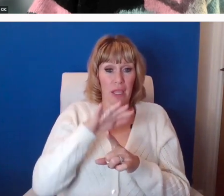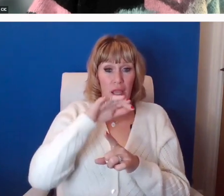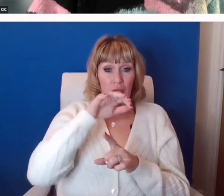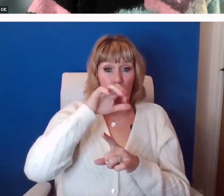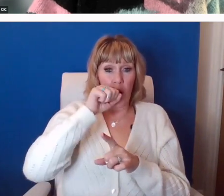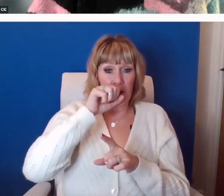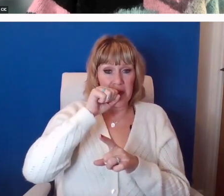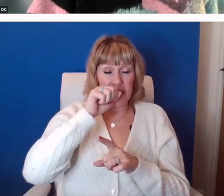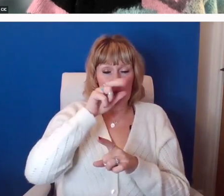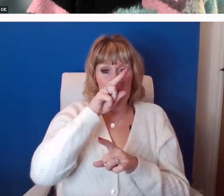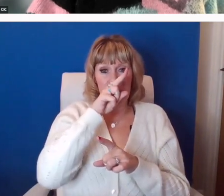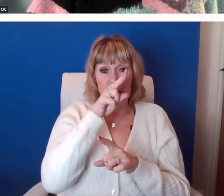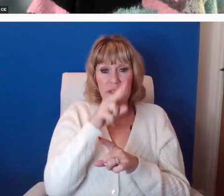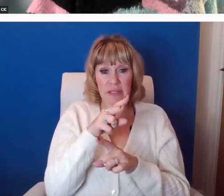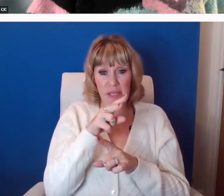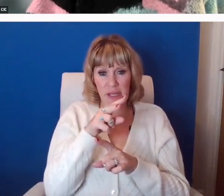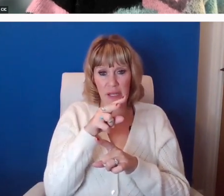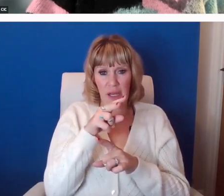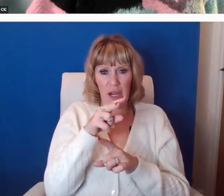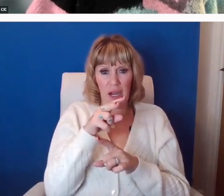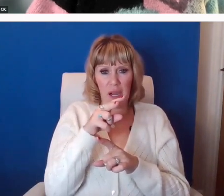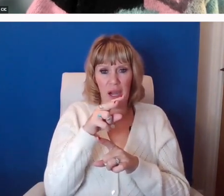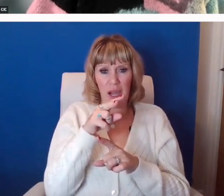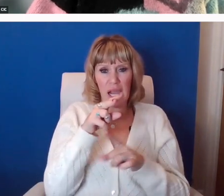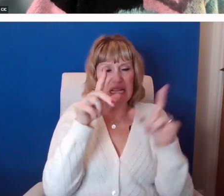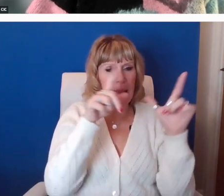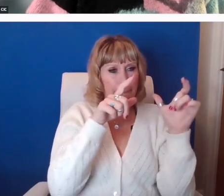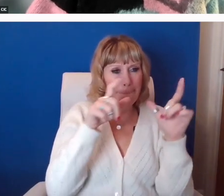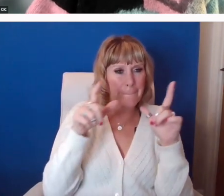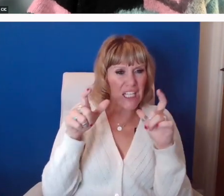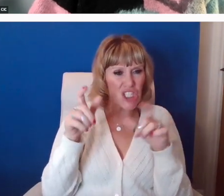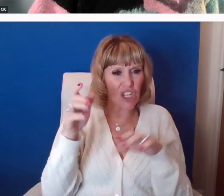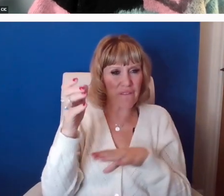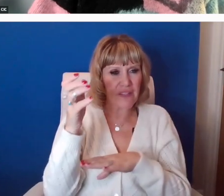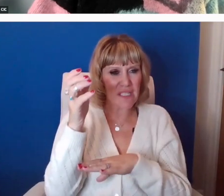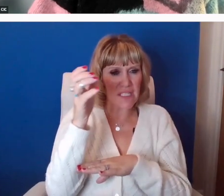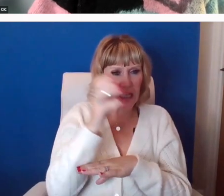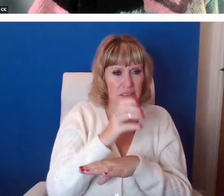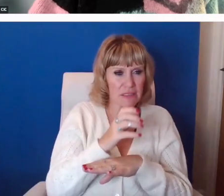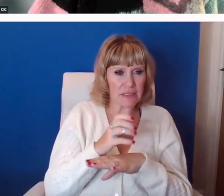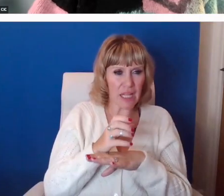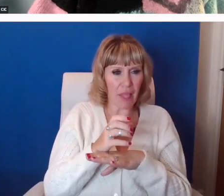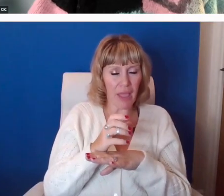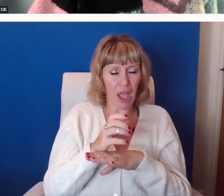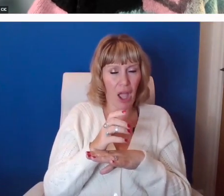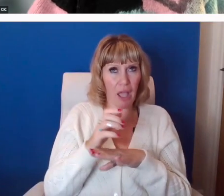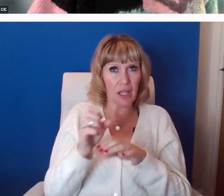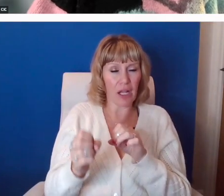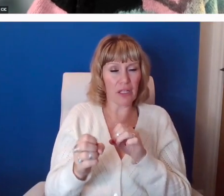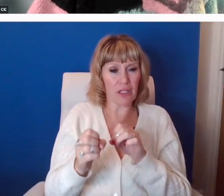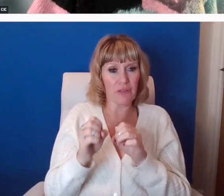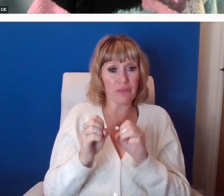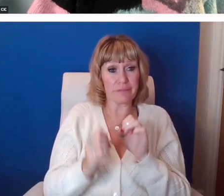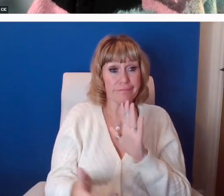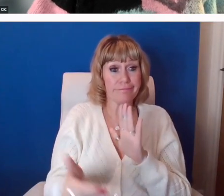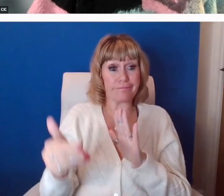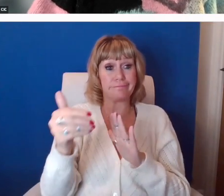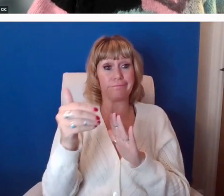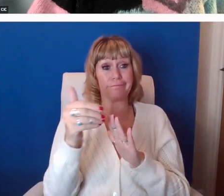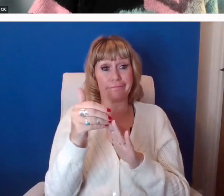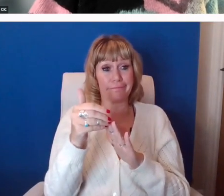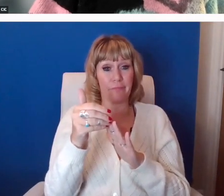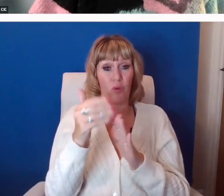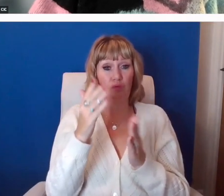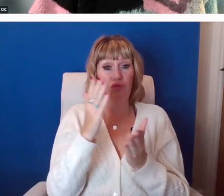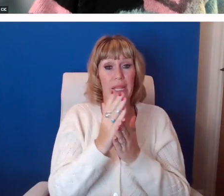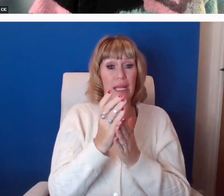here, is a picture of a sunset from the sky opposite that I've sort of imposed behind what's really a very white,